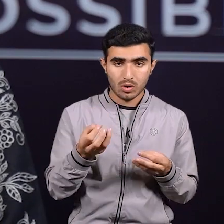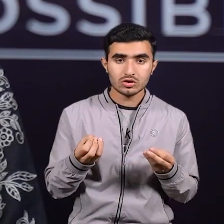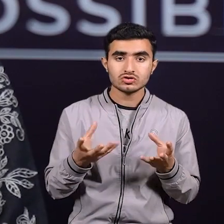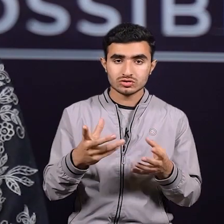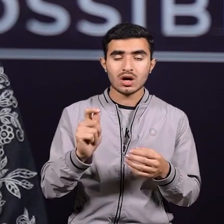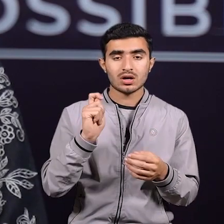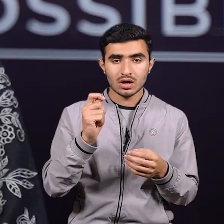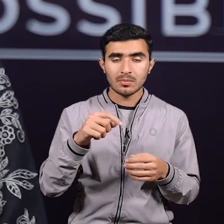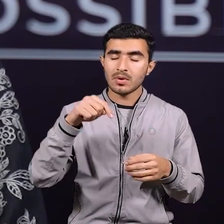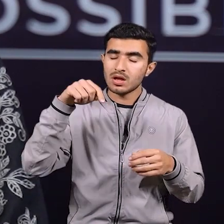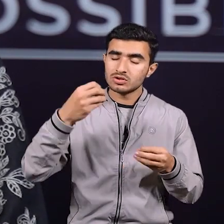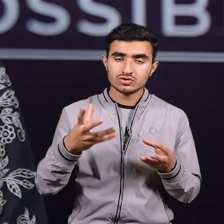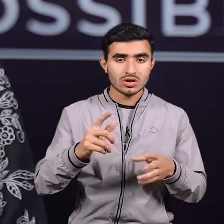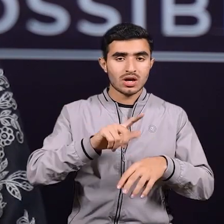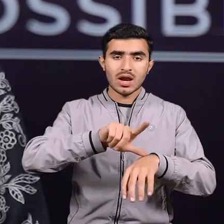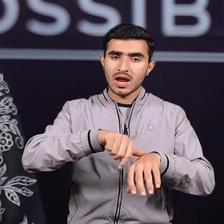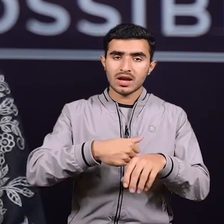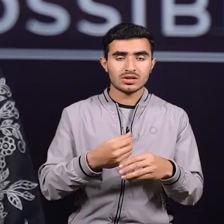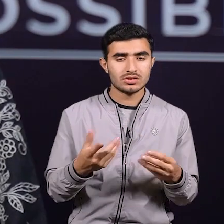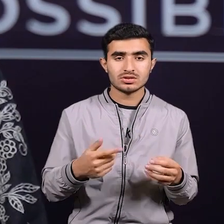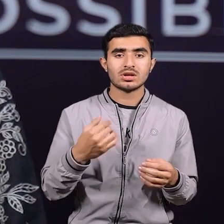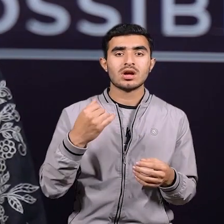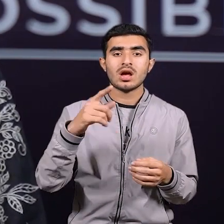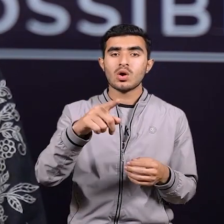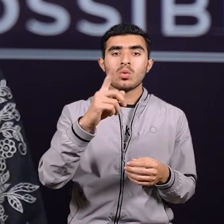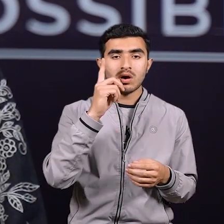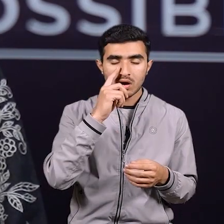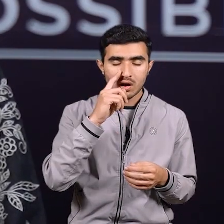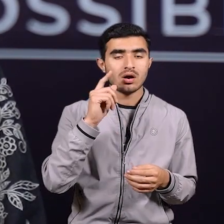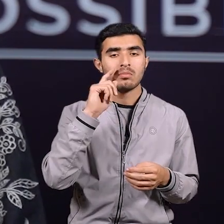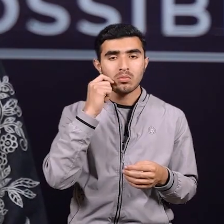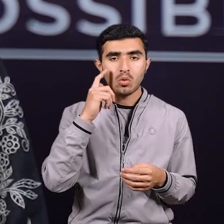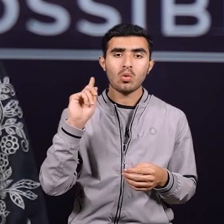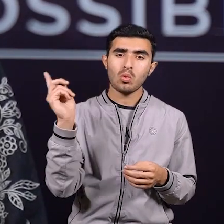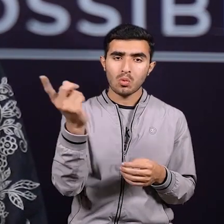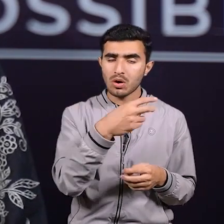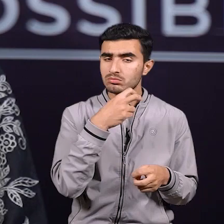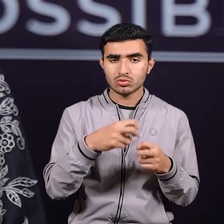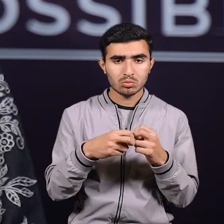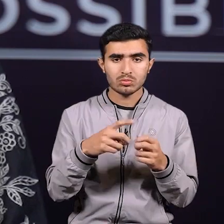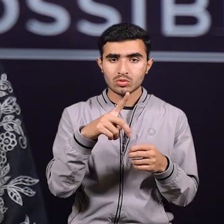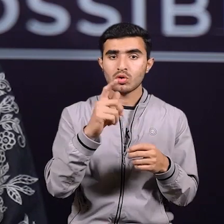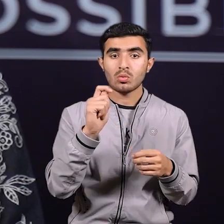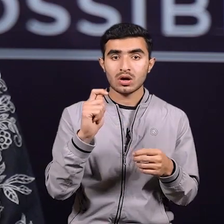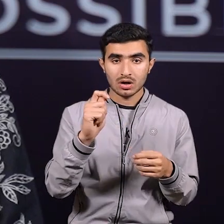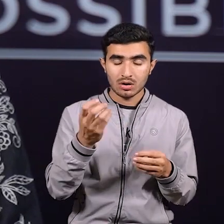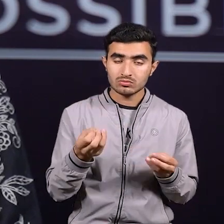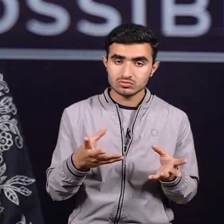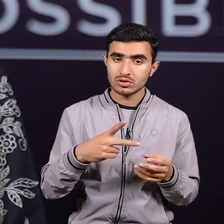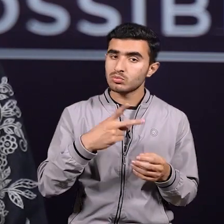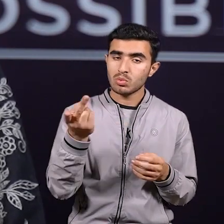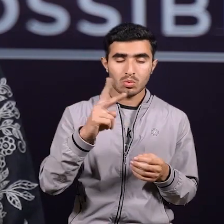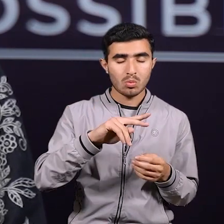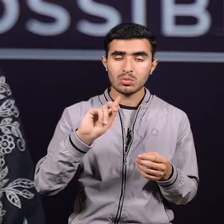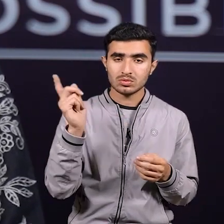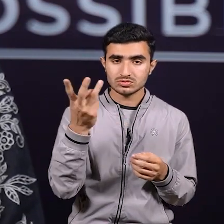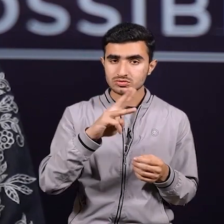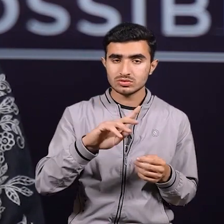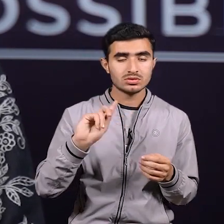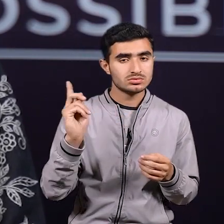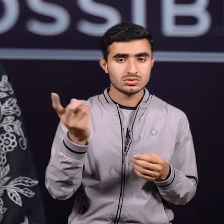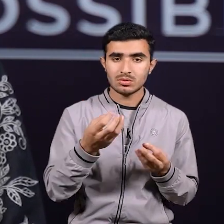Pakistan is that kabhi haar nahi manni. You cannot give up on your dreams. You cannot give